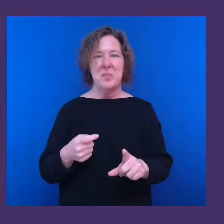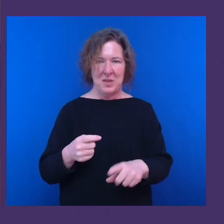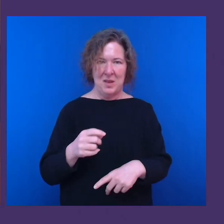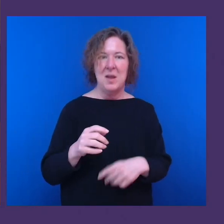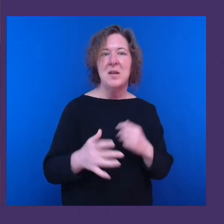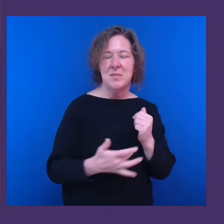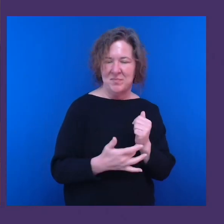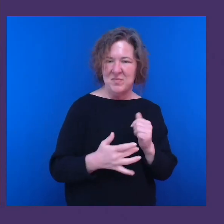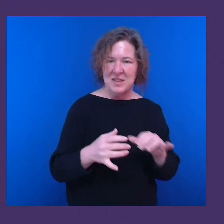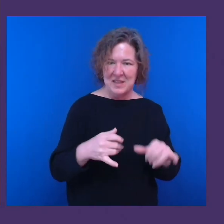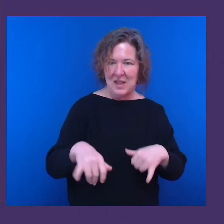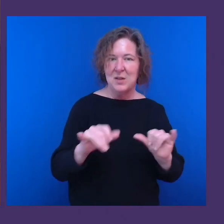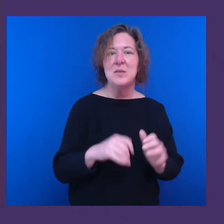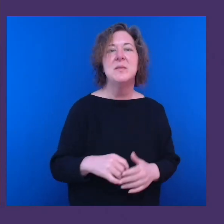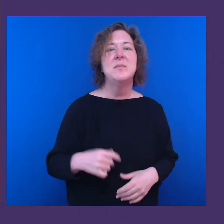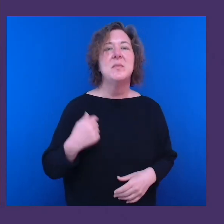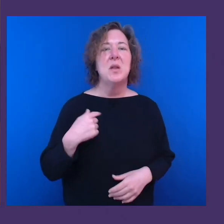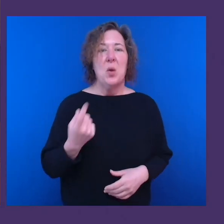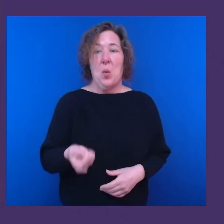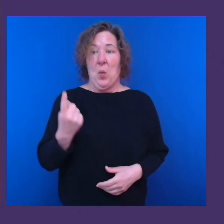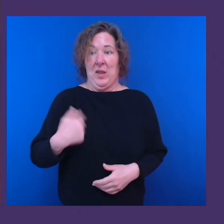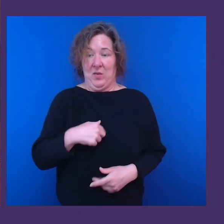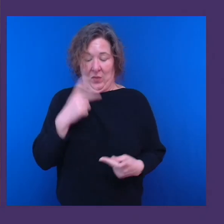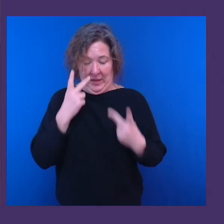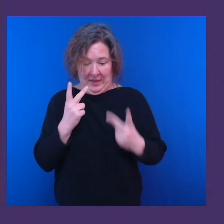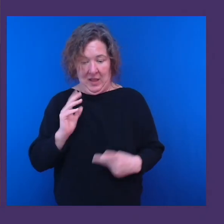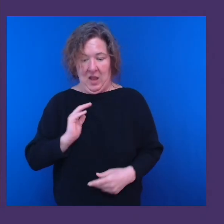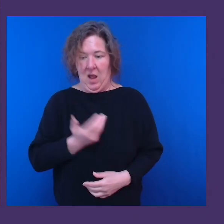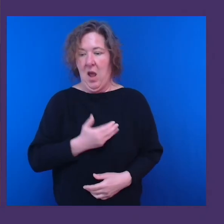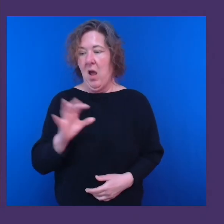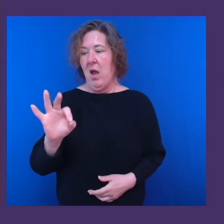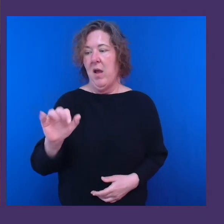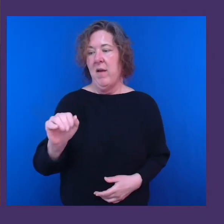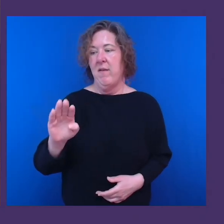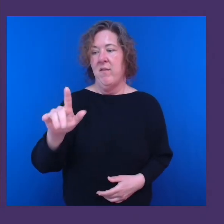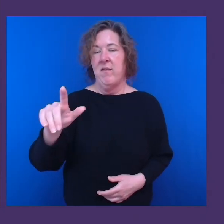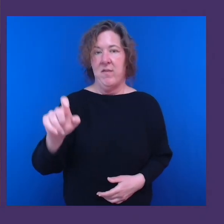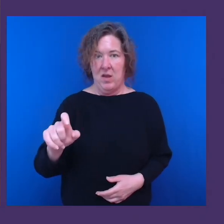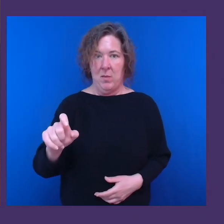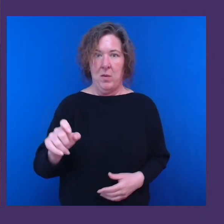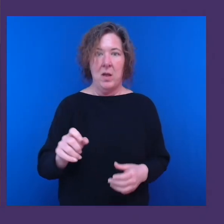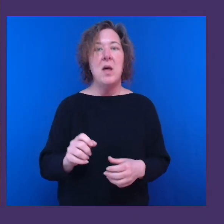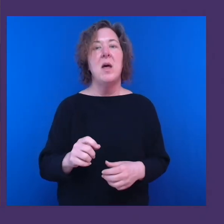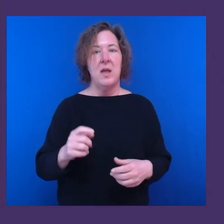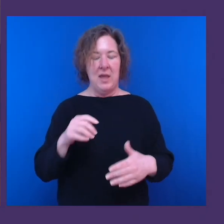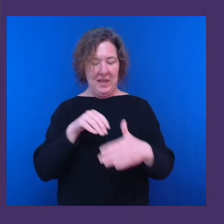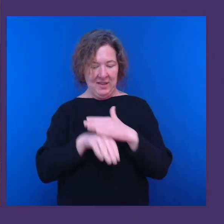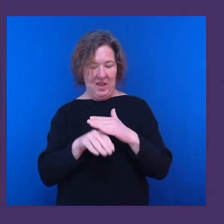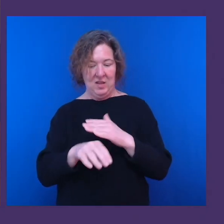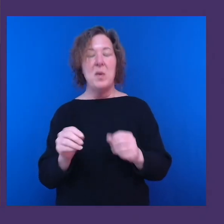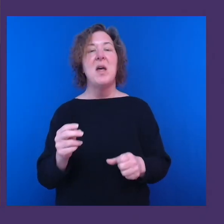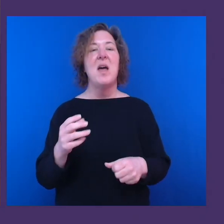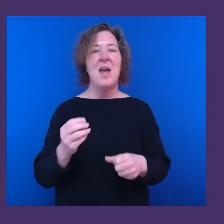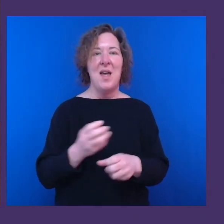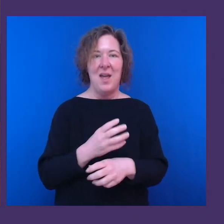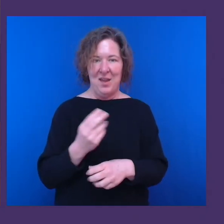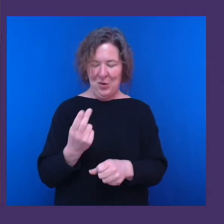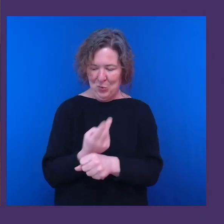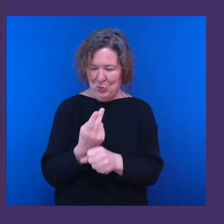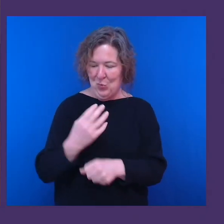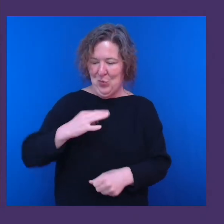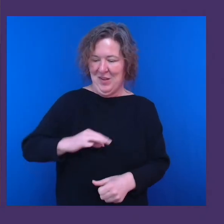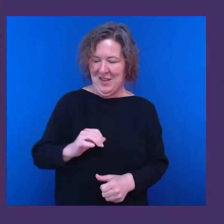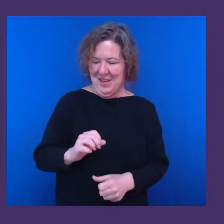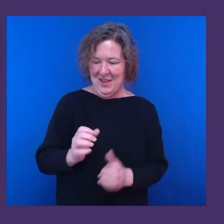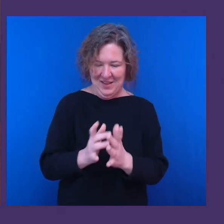we've seen is what we've built, which is our Fable Accessible Usability Scale. And this is a quantifiable score